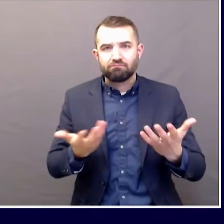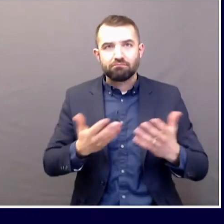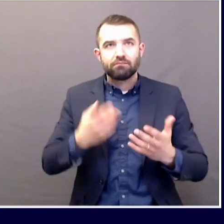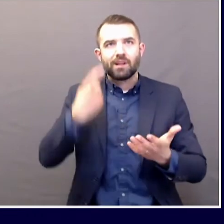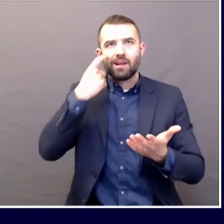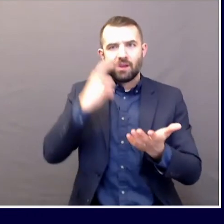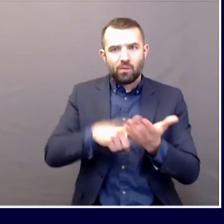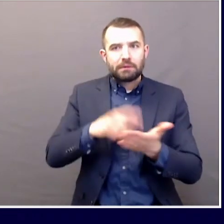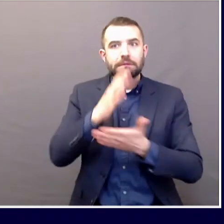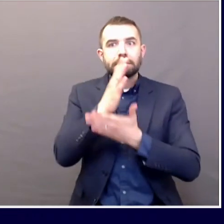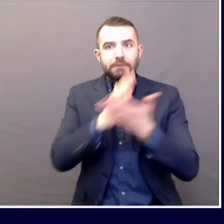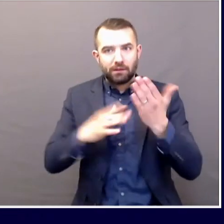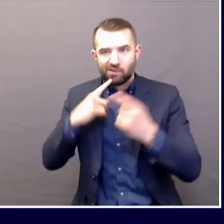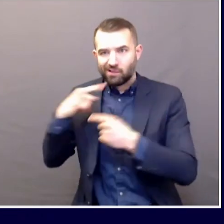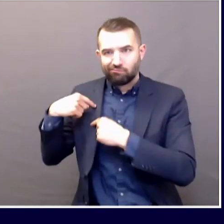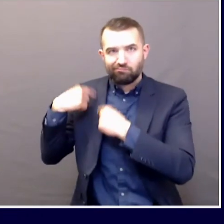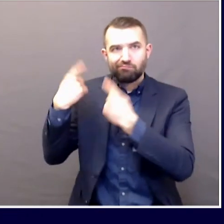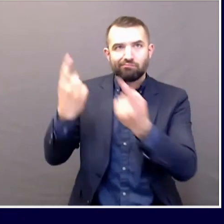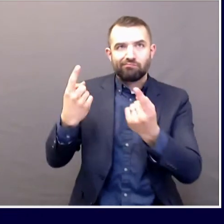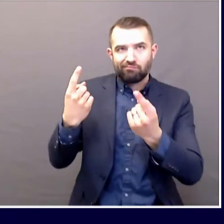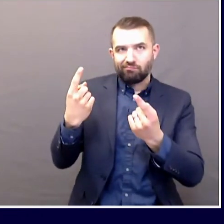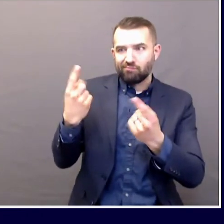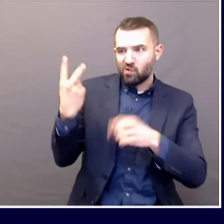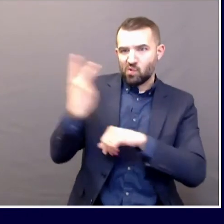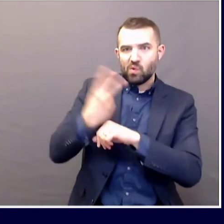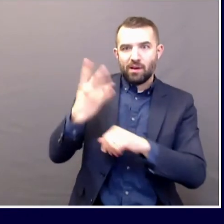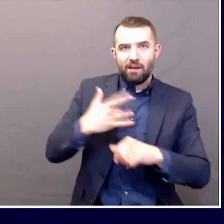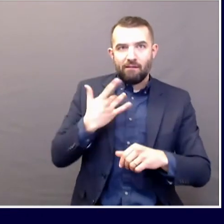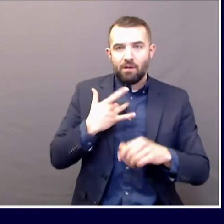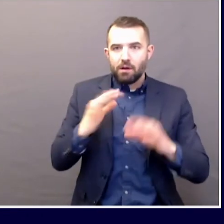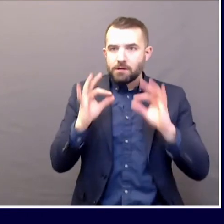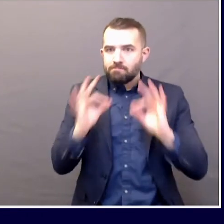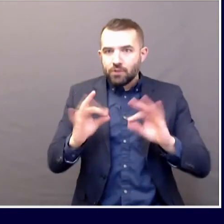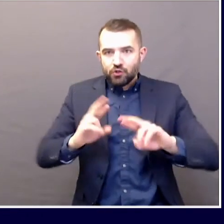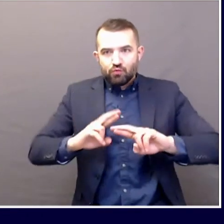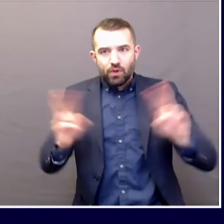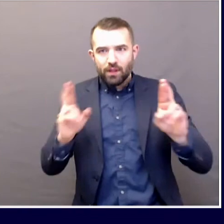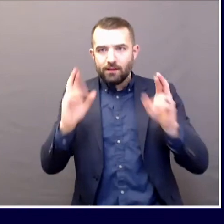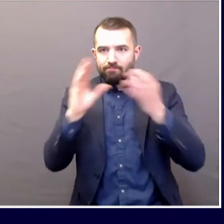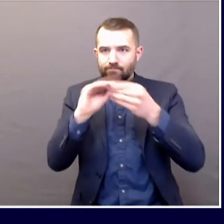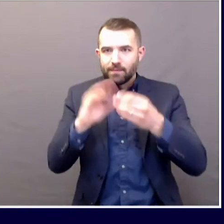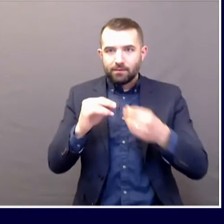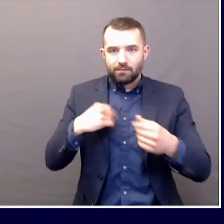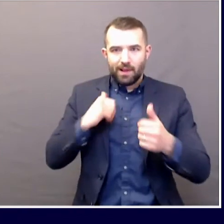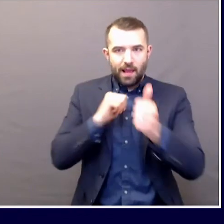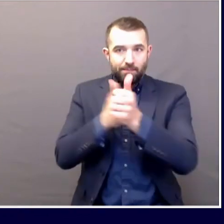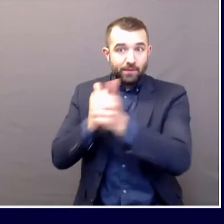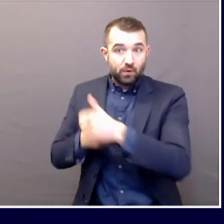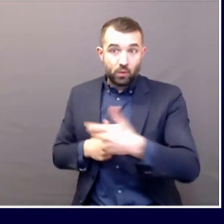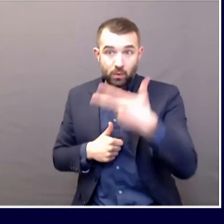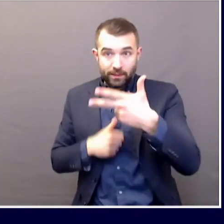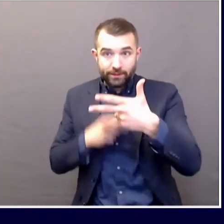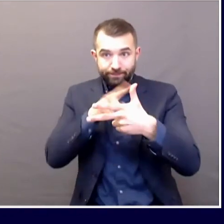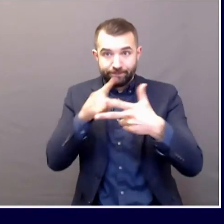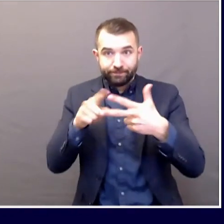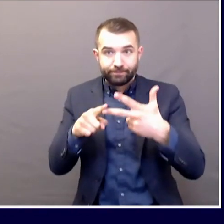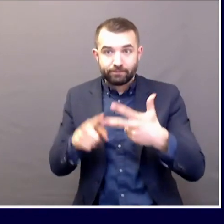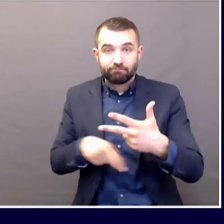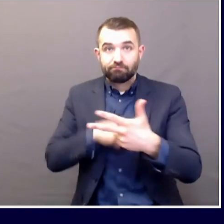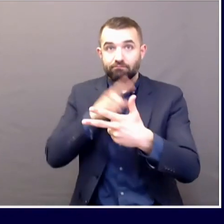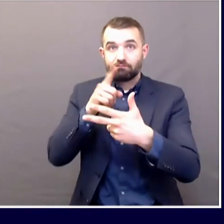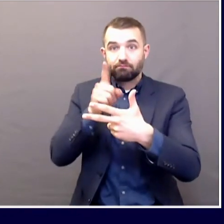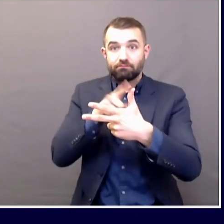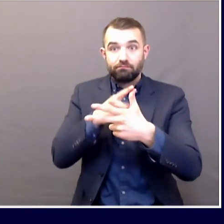in the last couple of days. Three in particular. Number one, the increase in volume that's coming into our state.